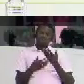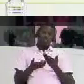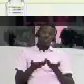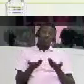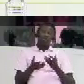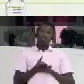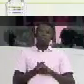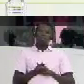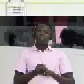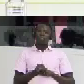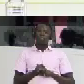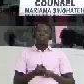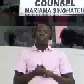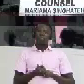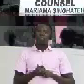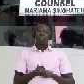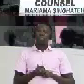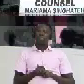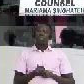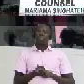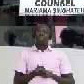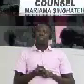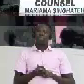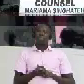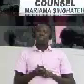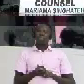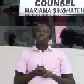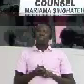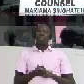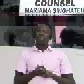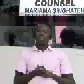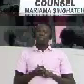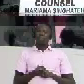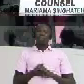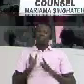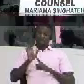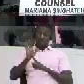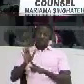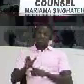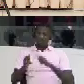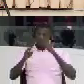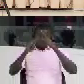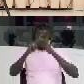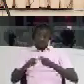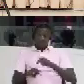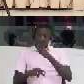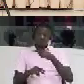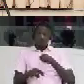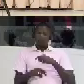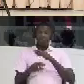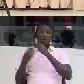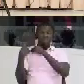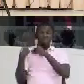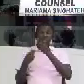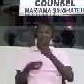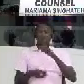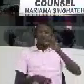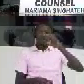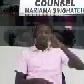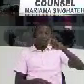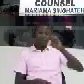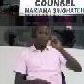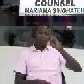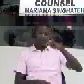also I am not aware. Since discipline is one of your functions as RSM, what would be the